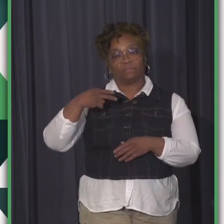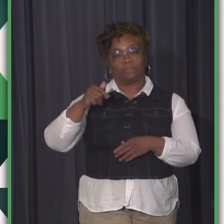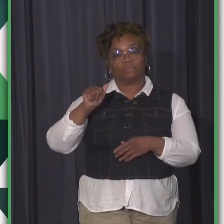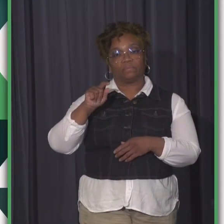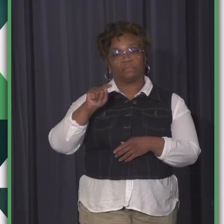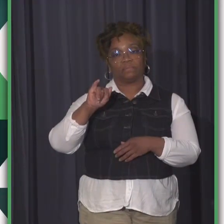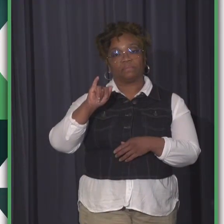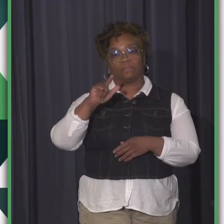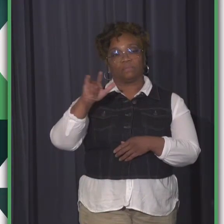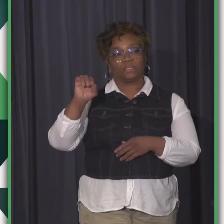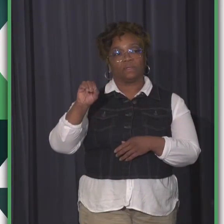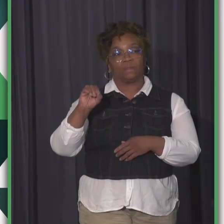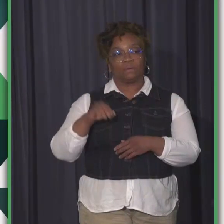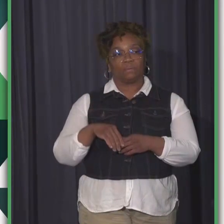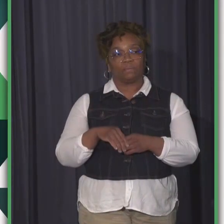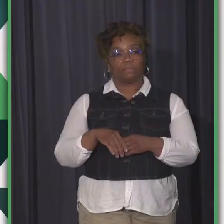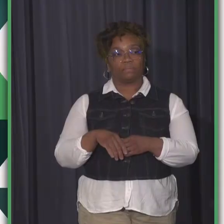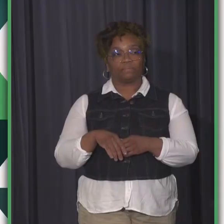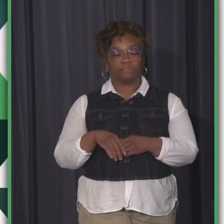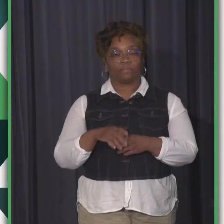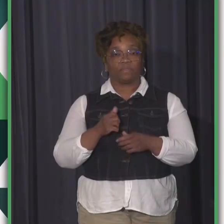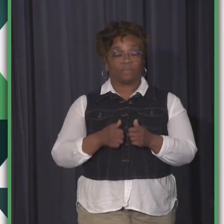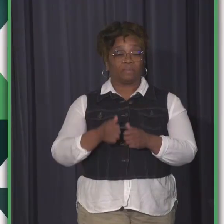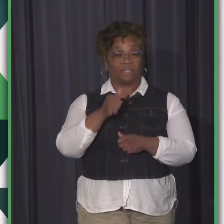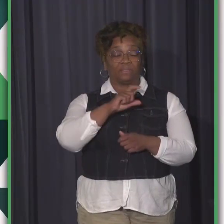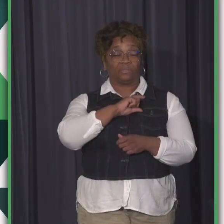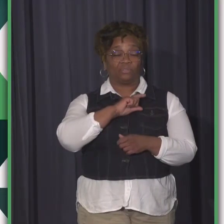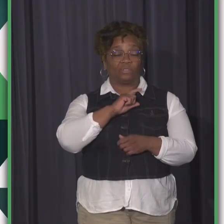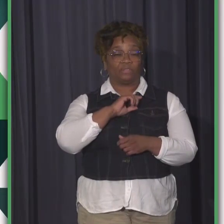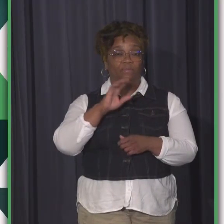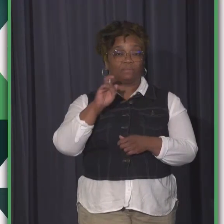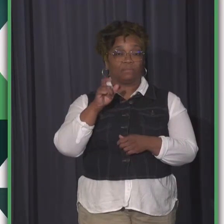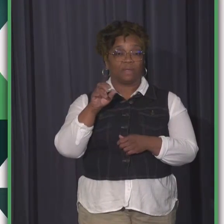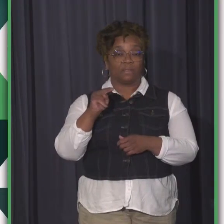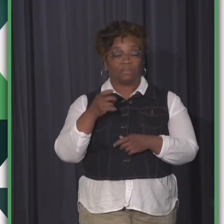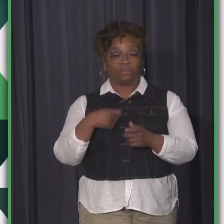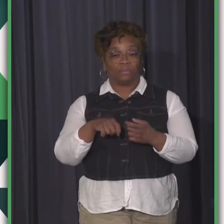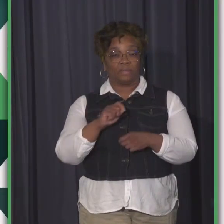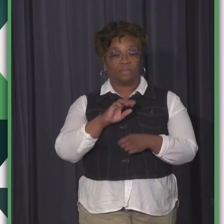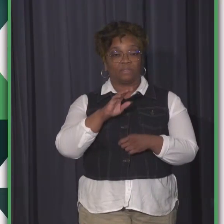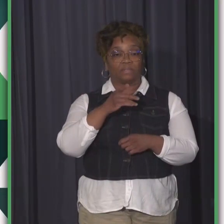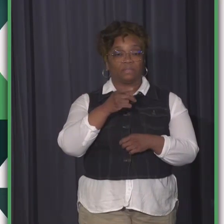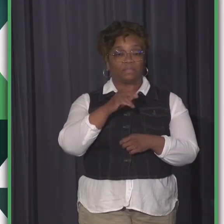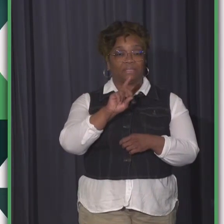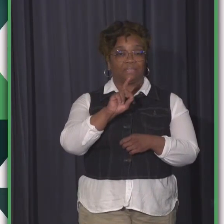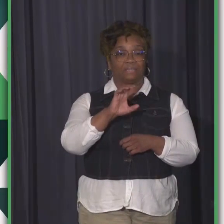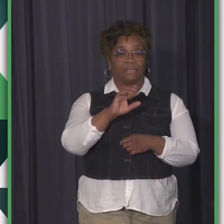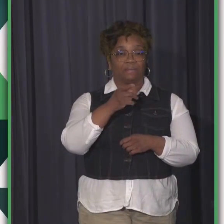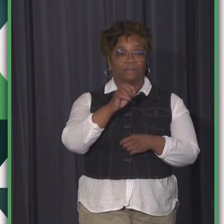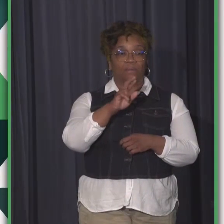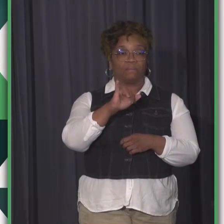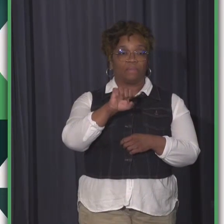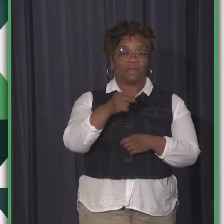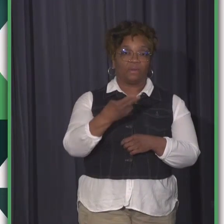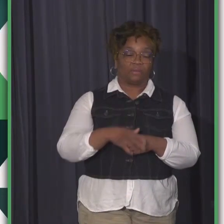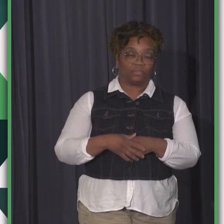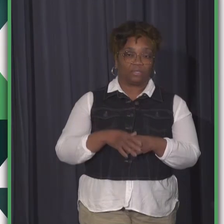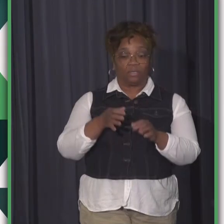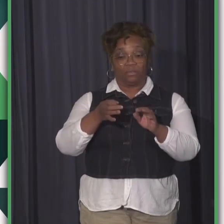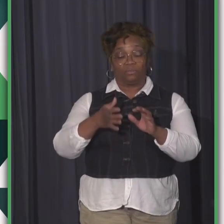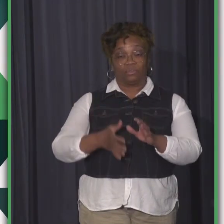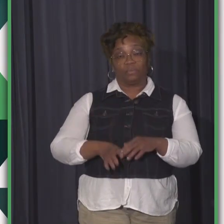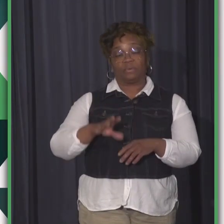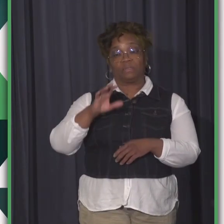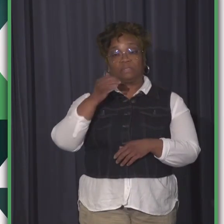Patillo, for Police Chief Ty Bedison as Deputy Chief Parrish. Our interpreters today are Ms. Yakata